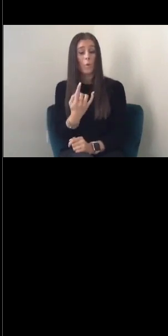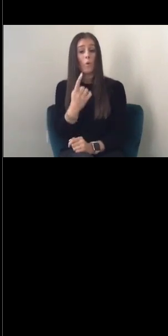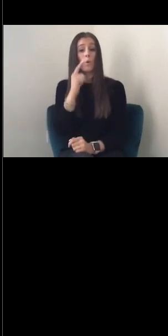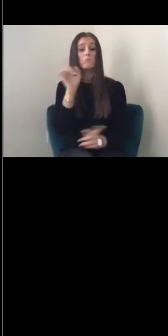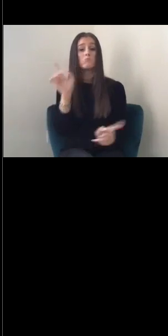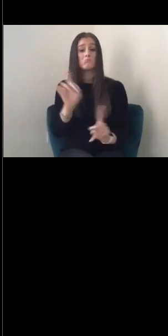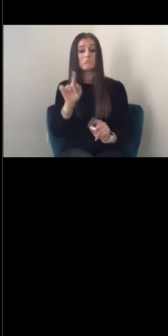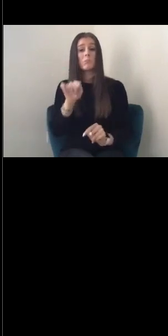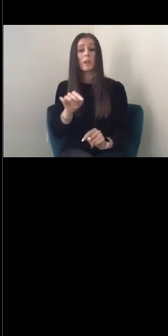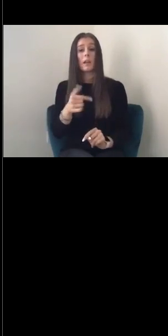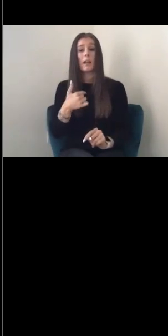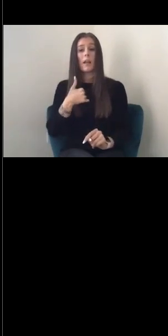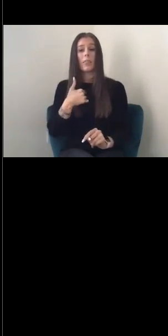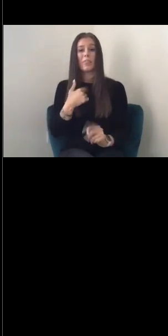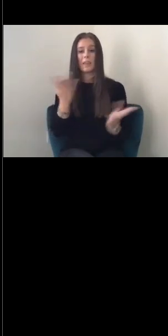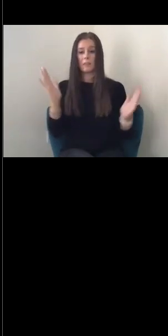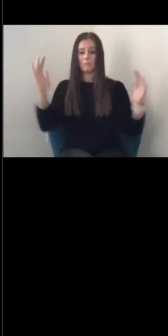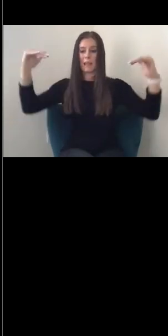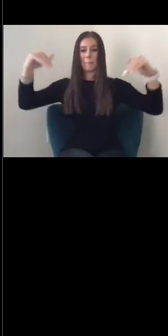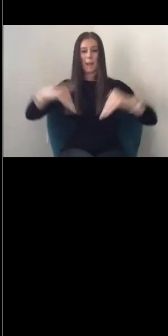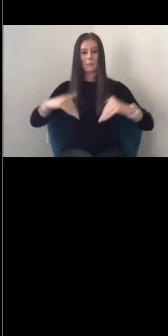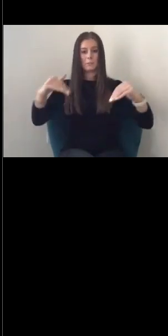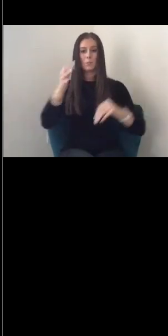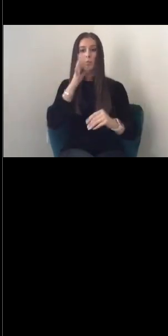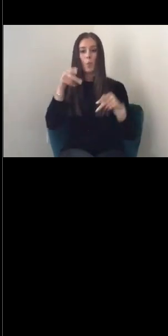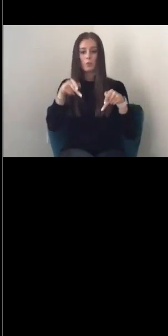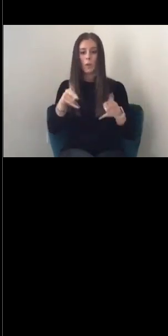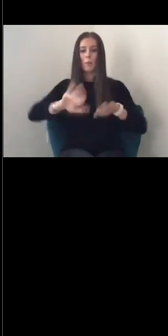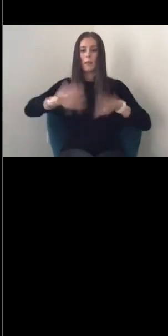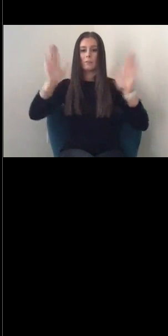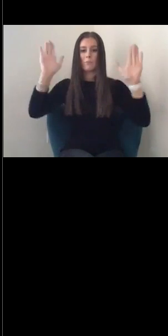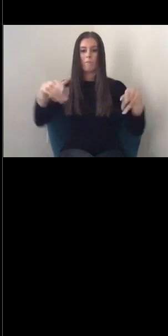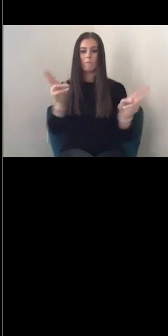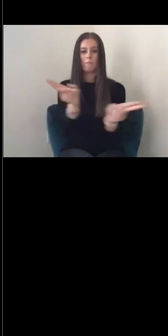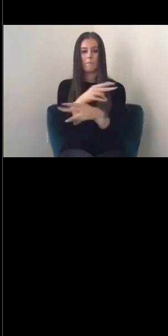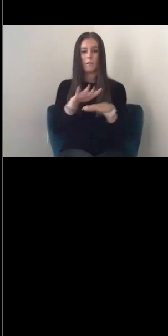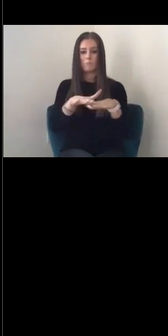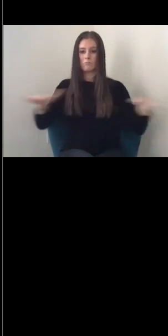removal of the false cutting or sloped embankment.